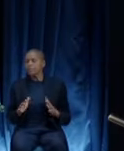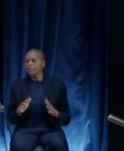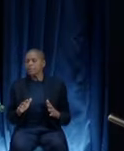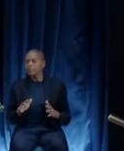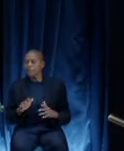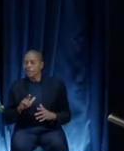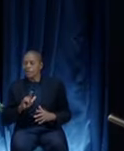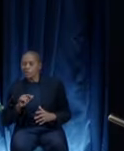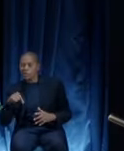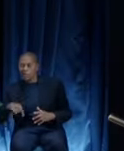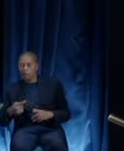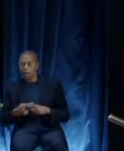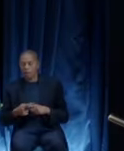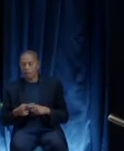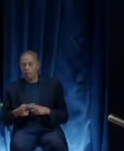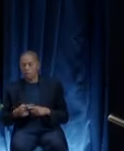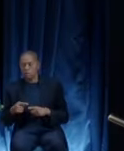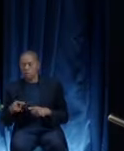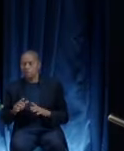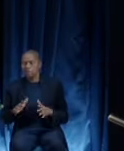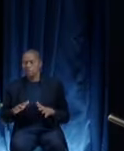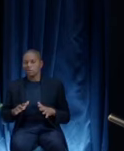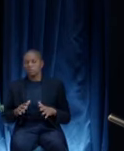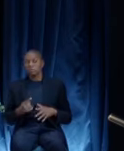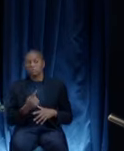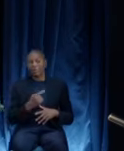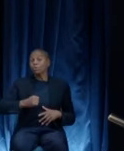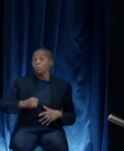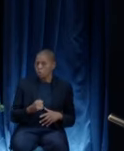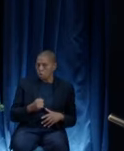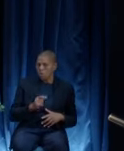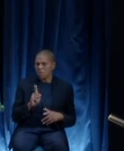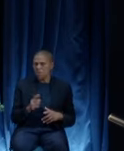a local audience there, to some extent,